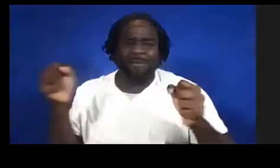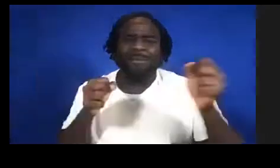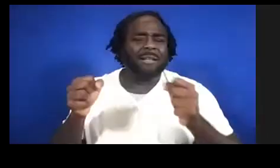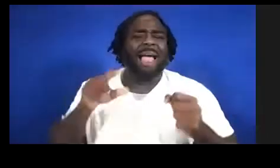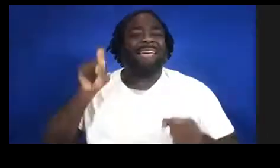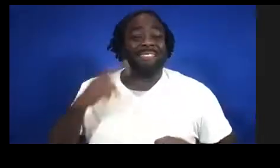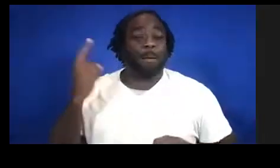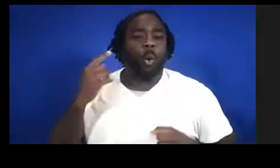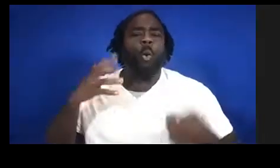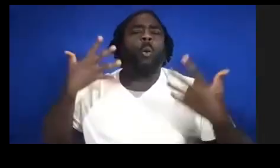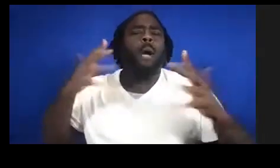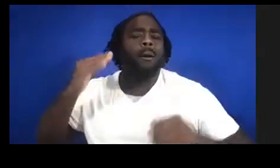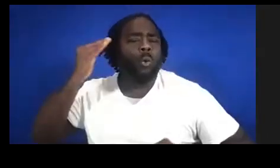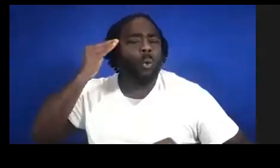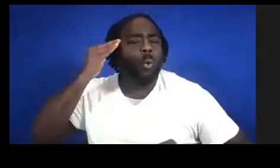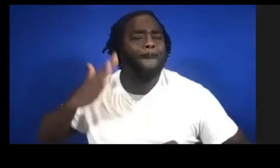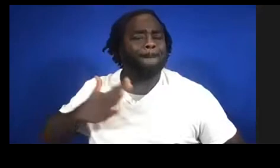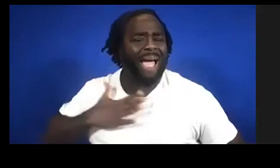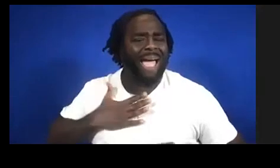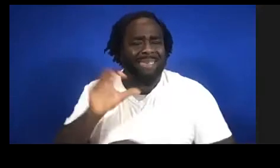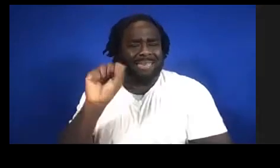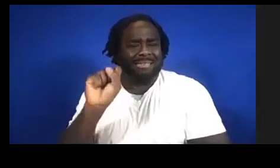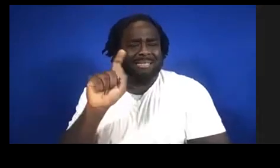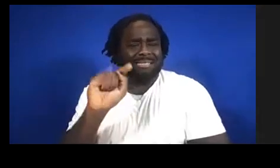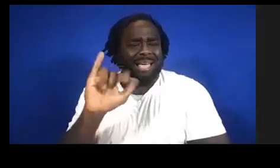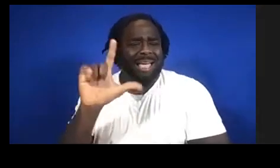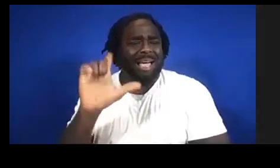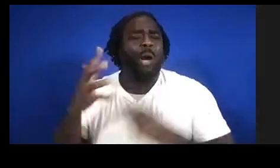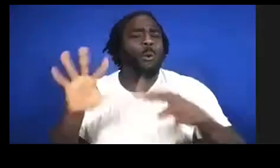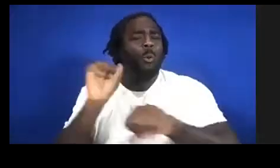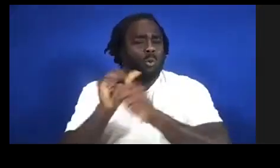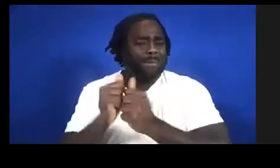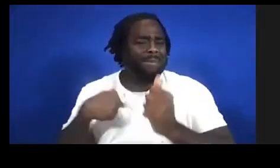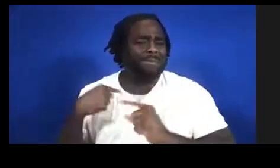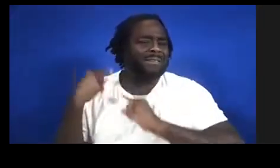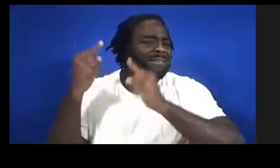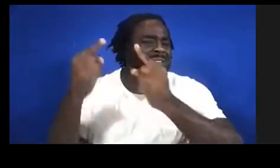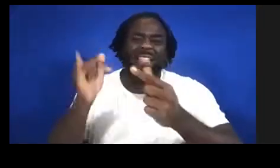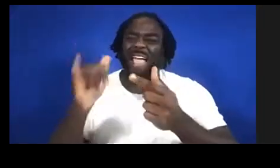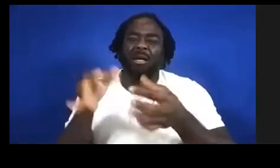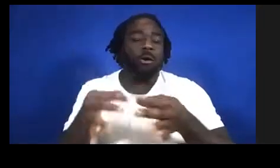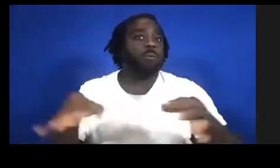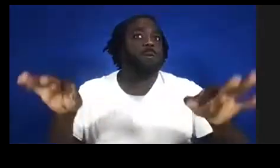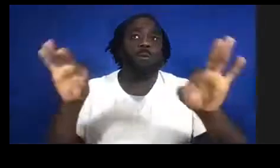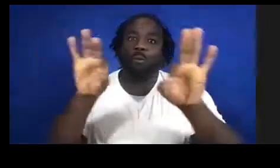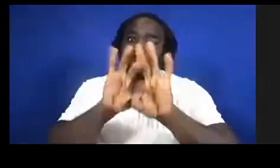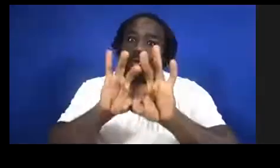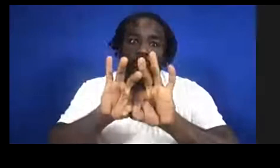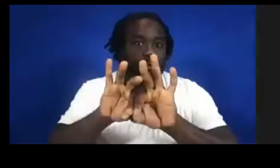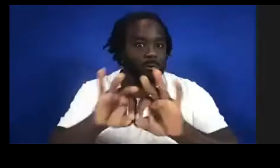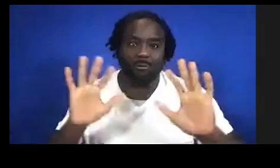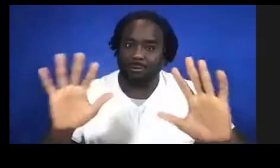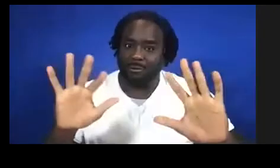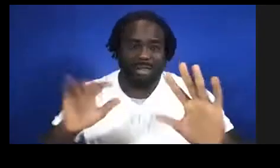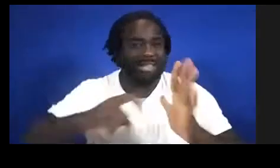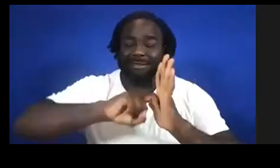maybe you're synced up with or that you're accustomed to, but it's nice to be able to get someone who's comfortable with you. It's really nice to be able to